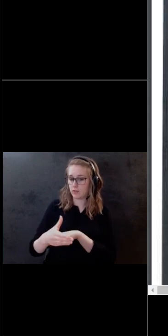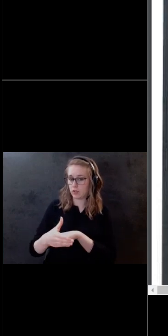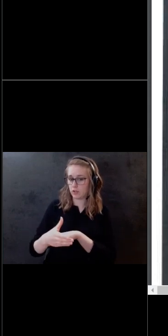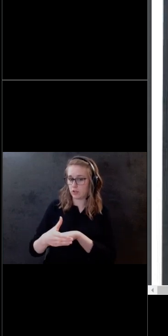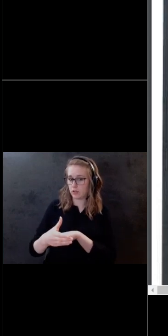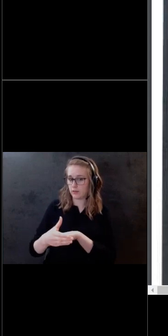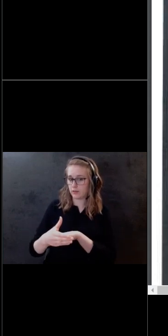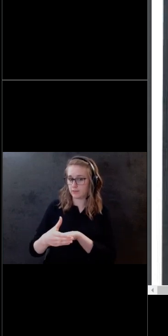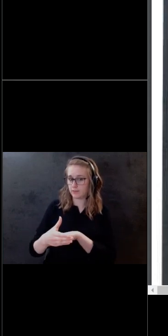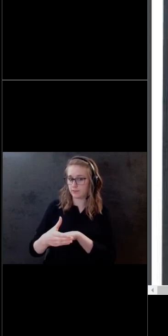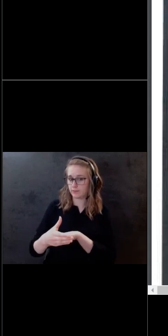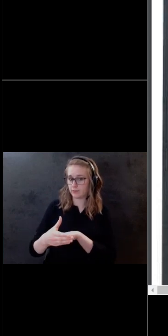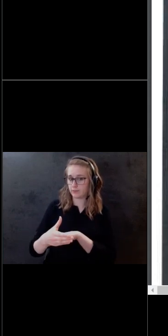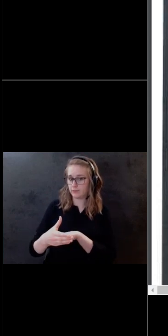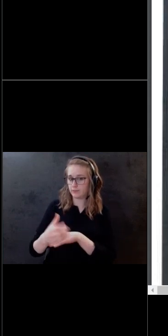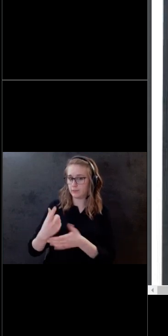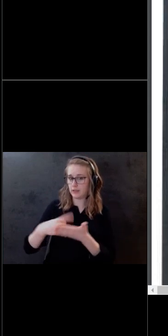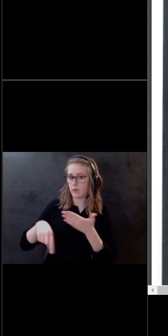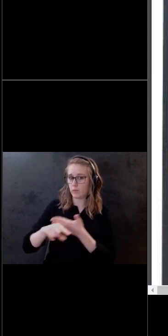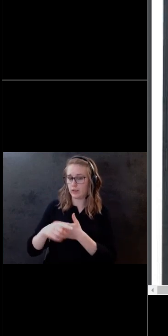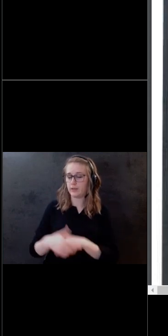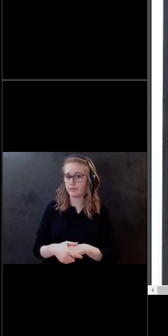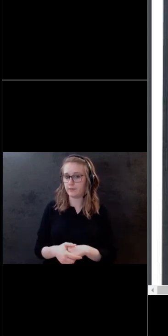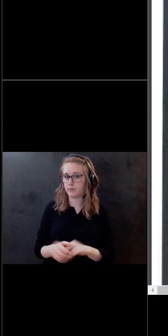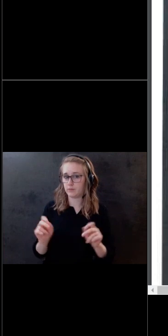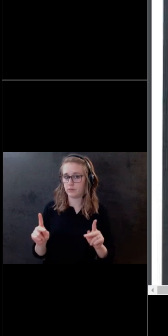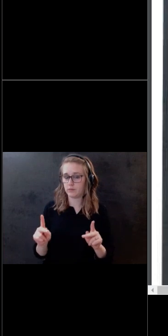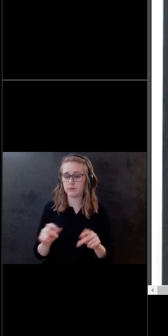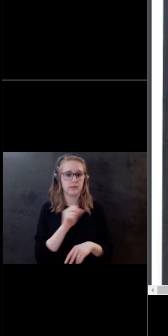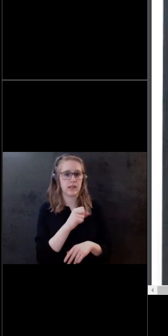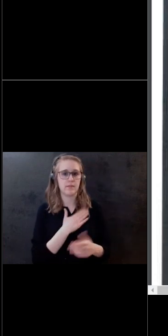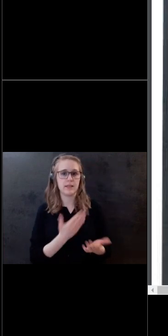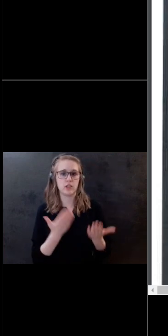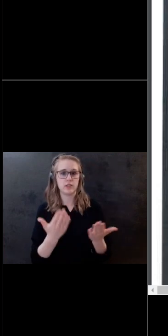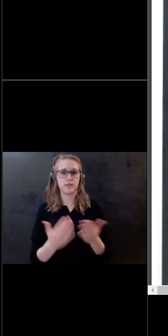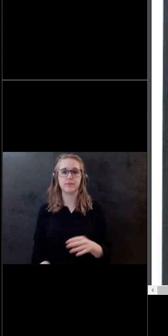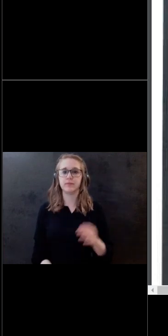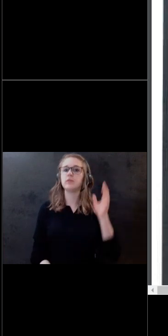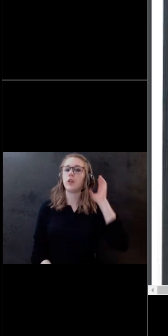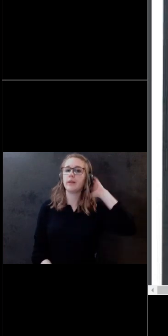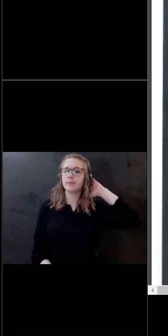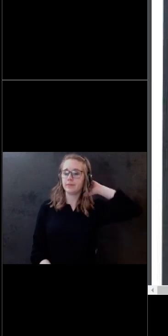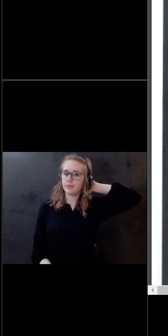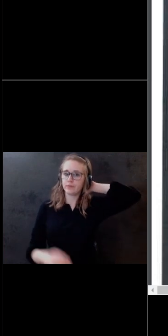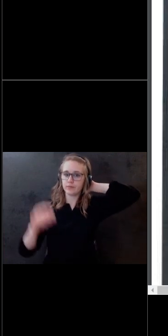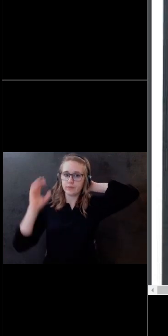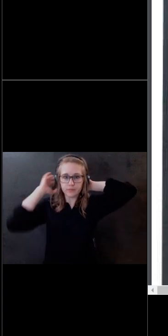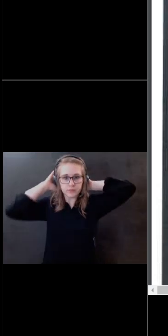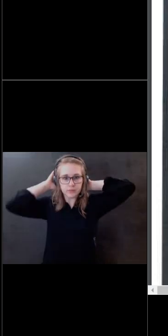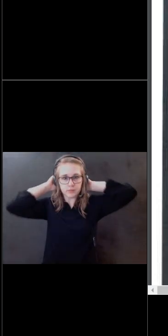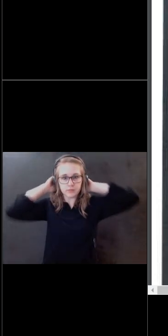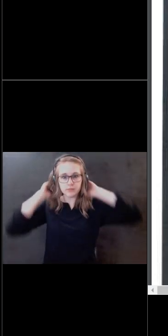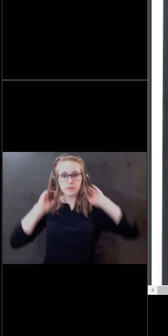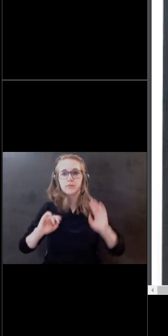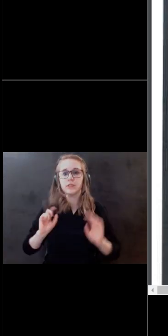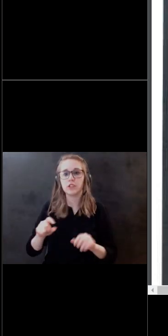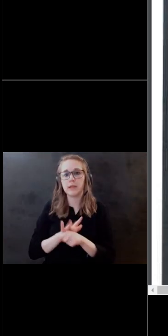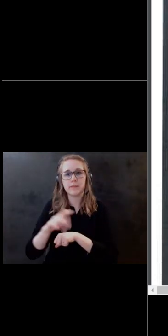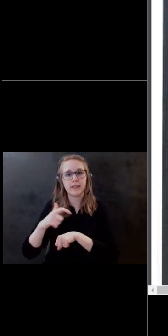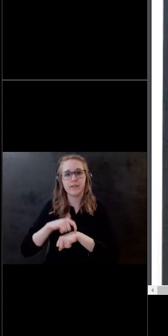Yes. 1 week from today. Yeah. That's what we'll date it. That was my suggestion. That's your. Yeah. Okay. That should be plenty of